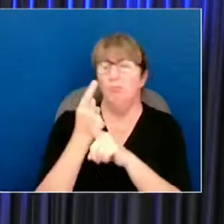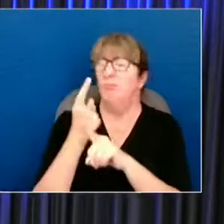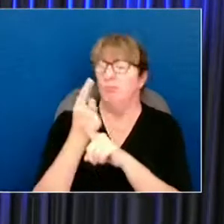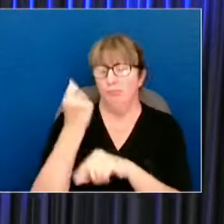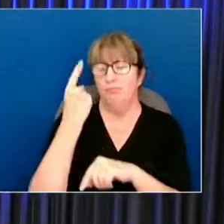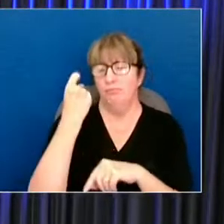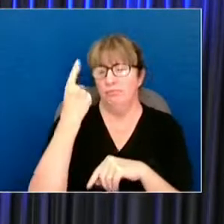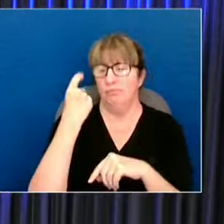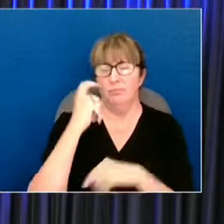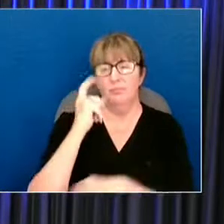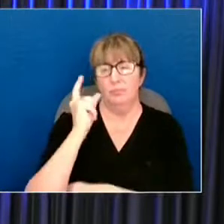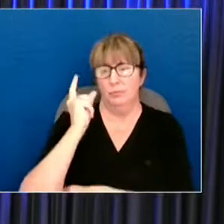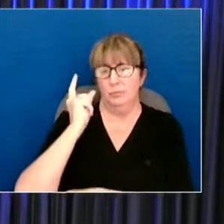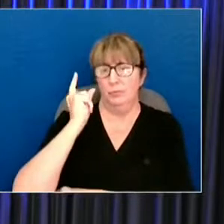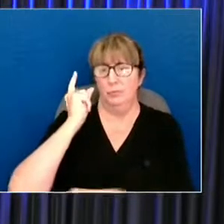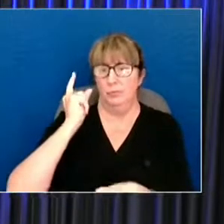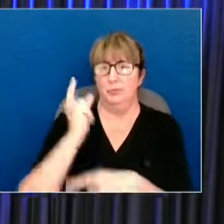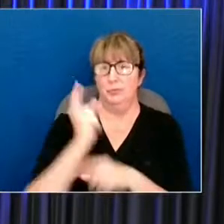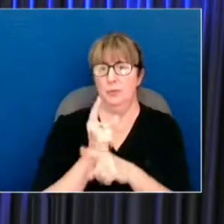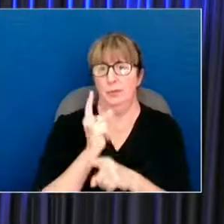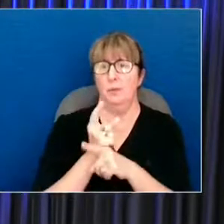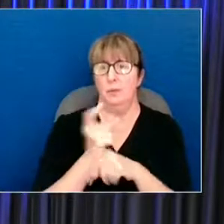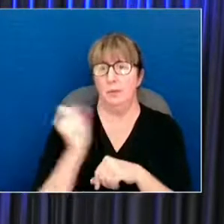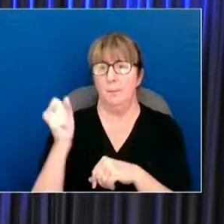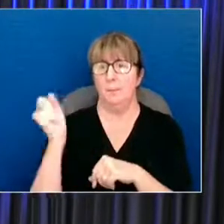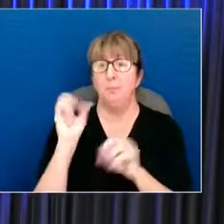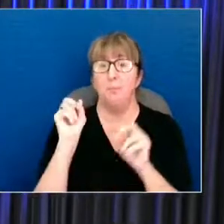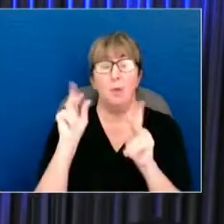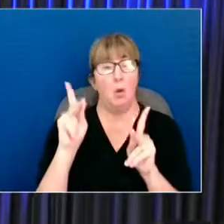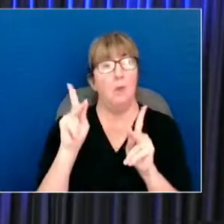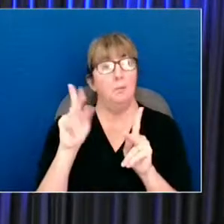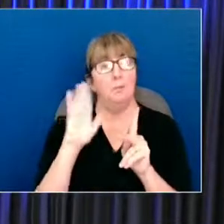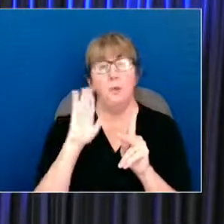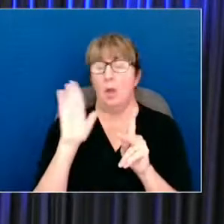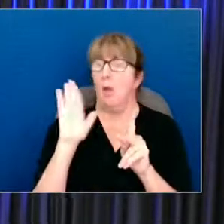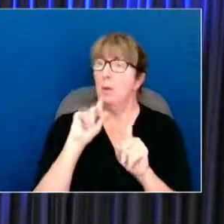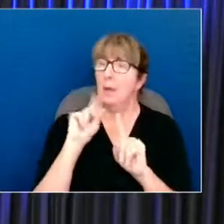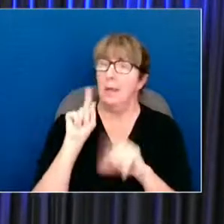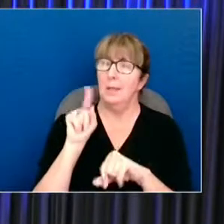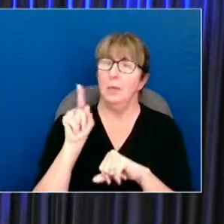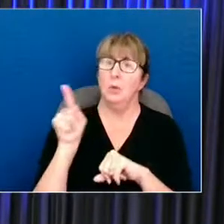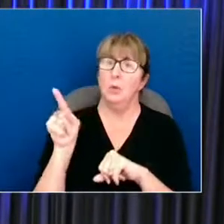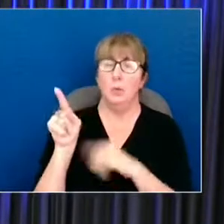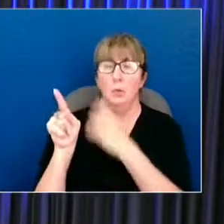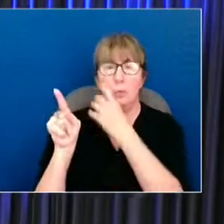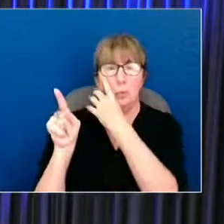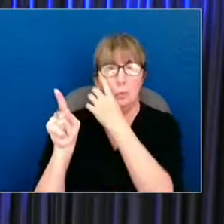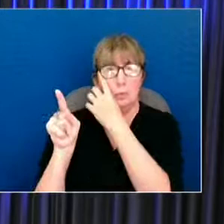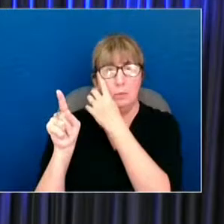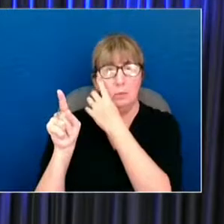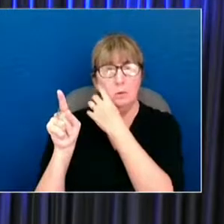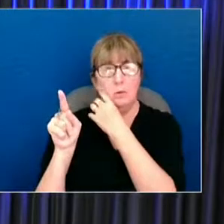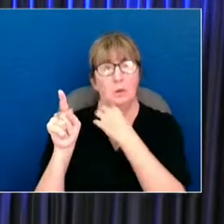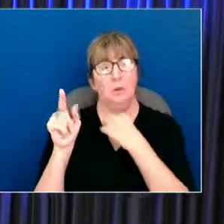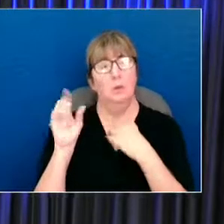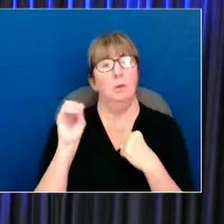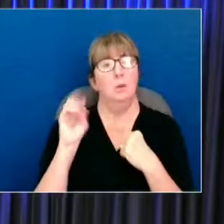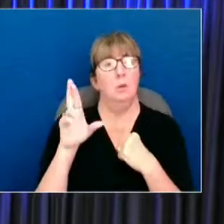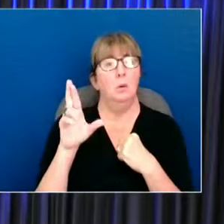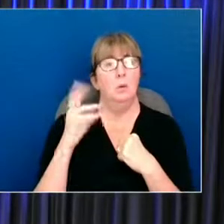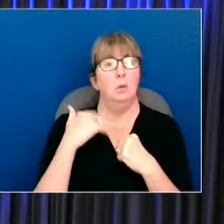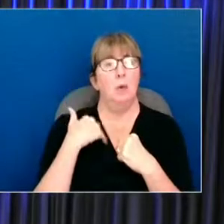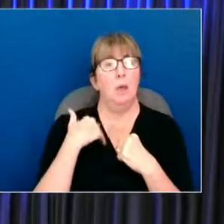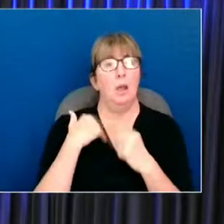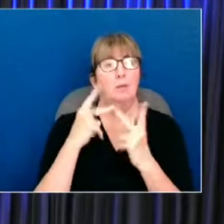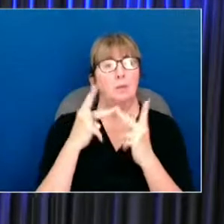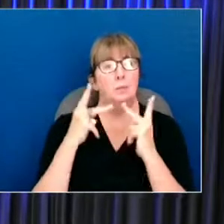Yeah. Yes, absolutely. Okay, well then I will have an answer for you, or we'll have that a spot to put